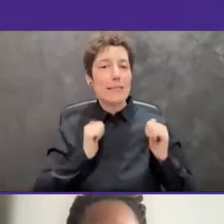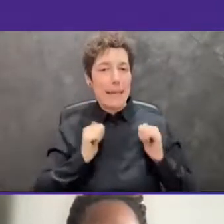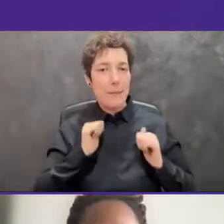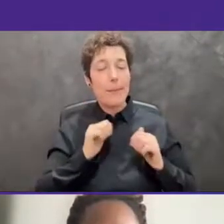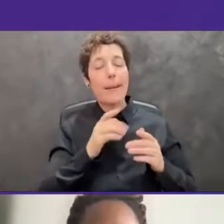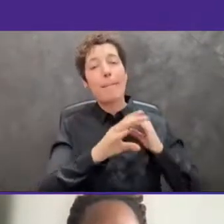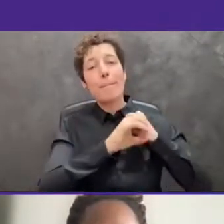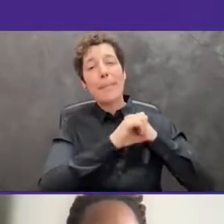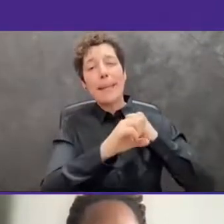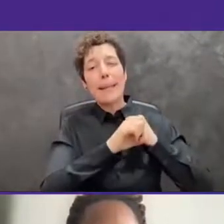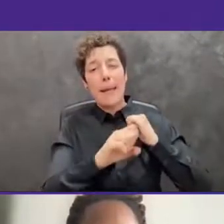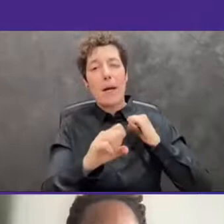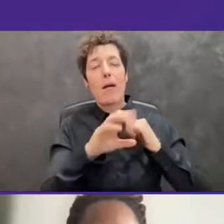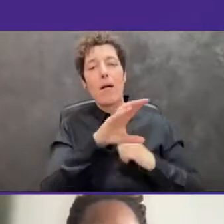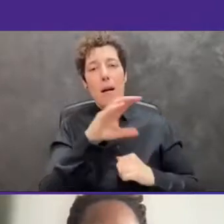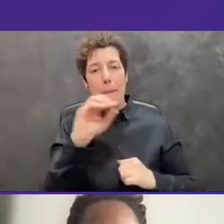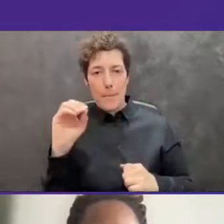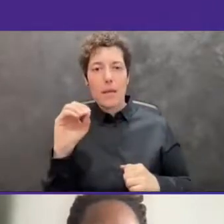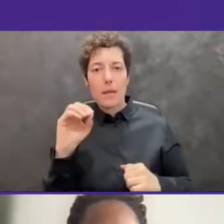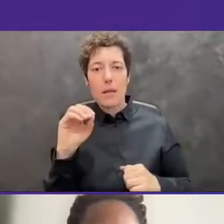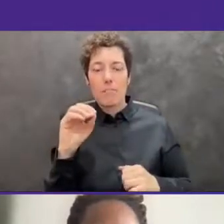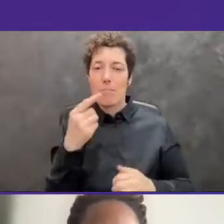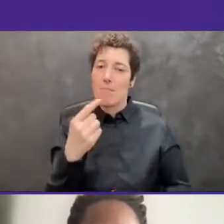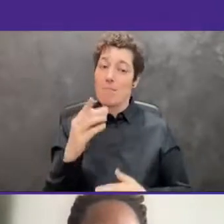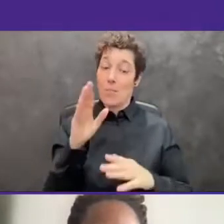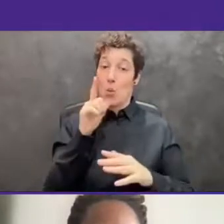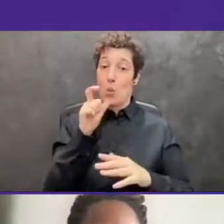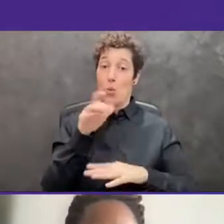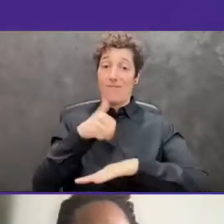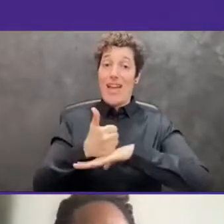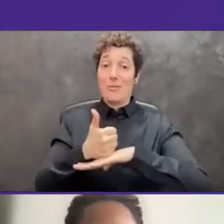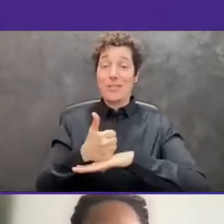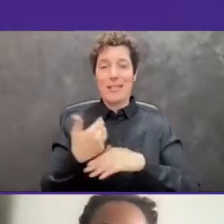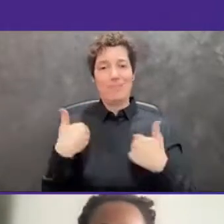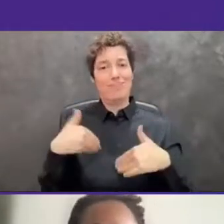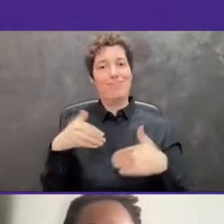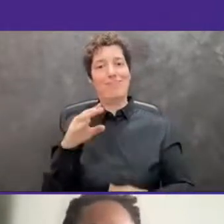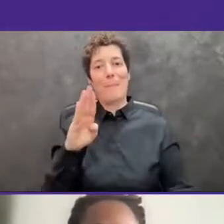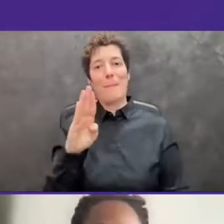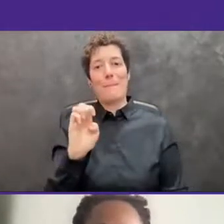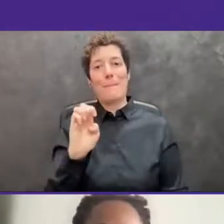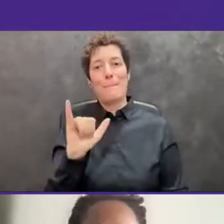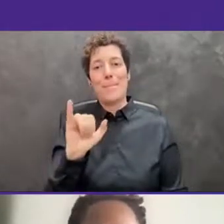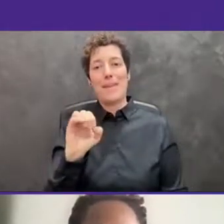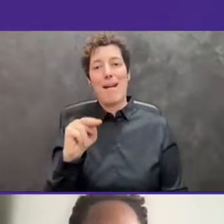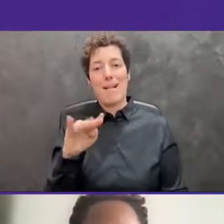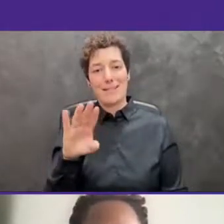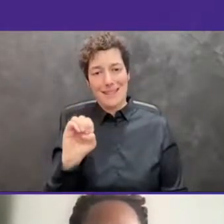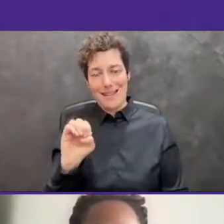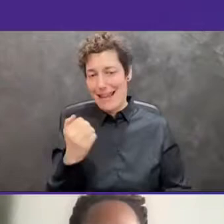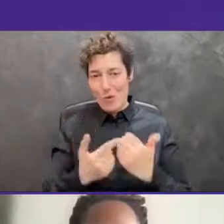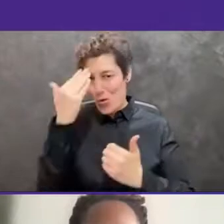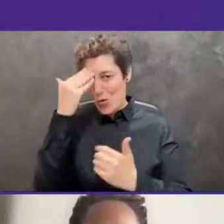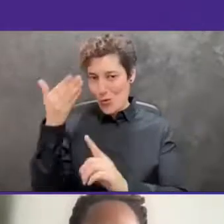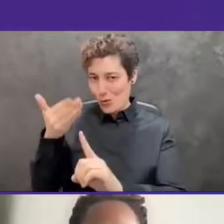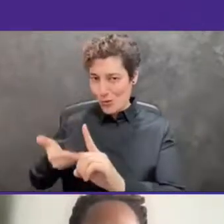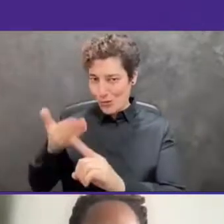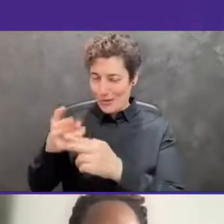founded by global icon Beyonce, when I got a call from a search